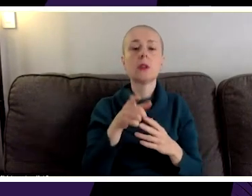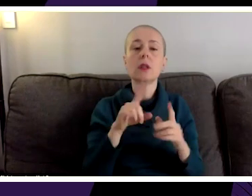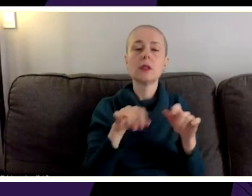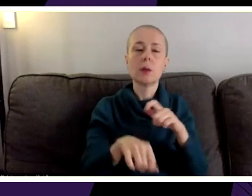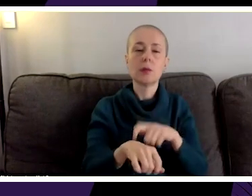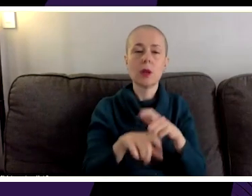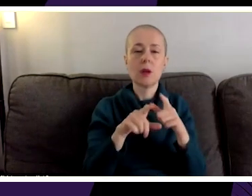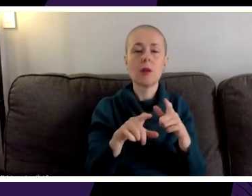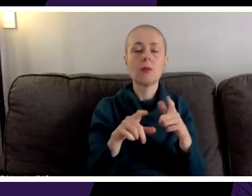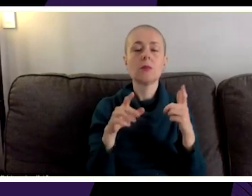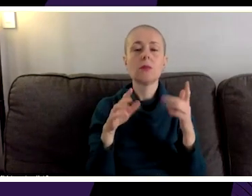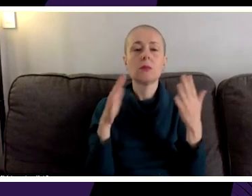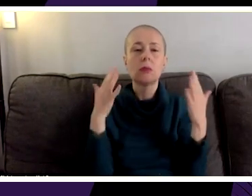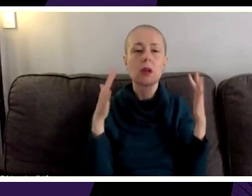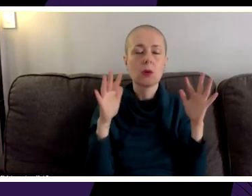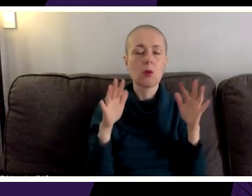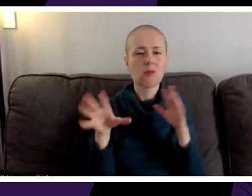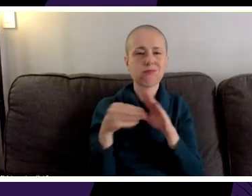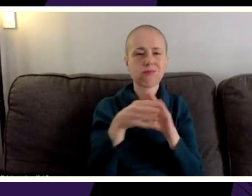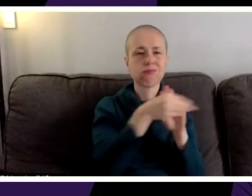of practitioners in the communities.